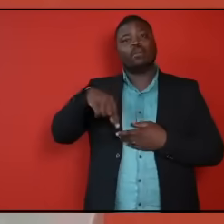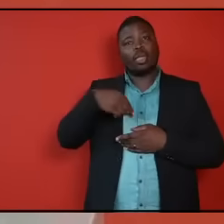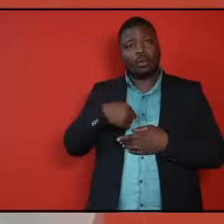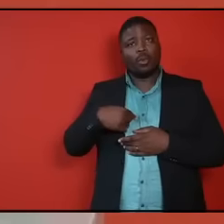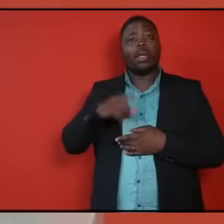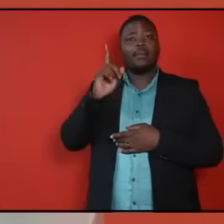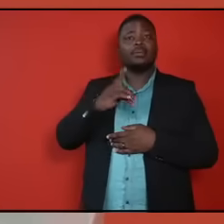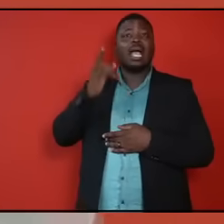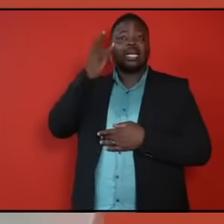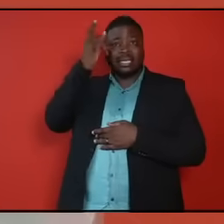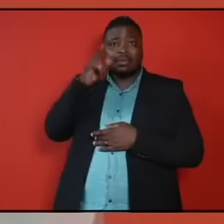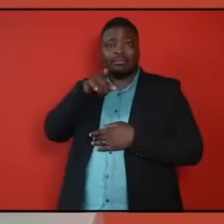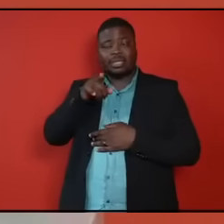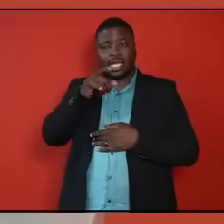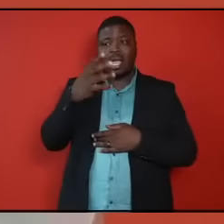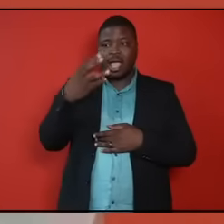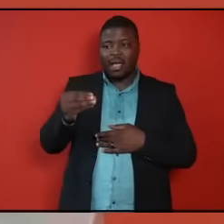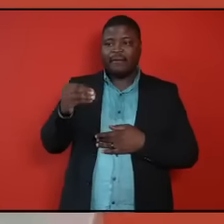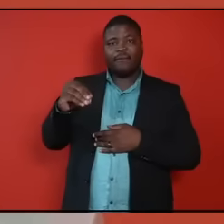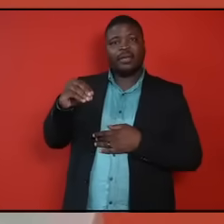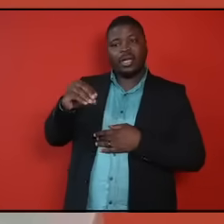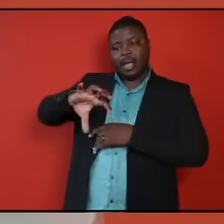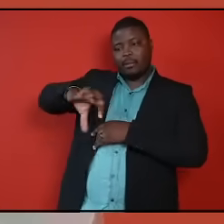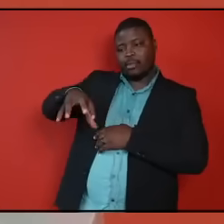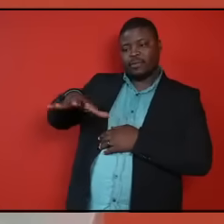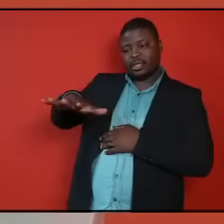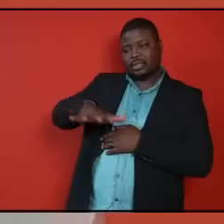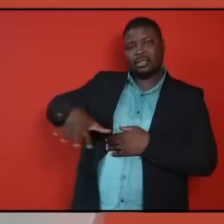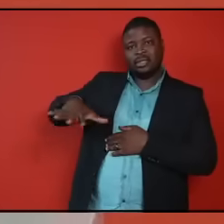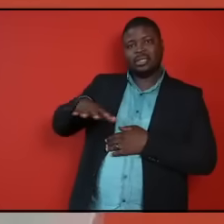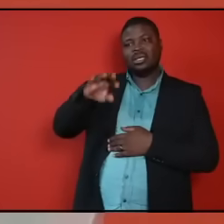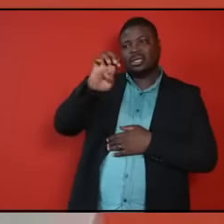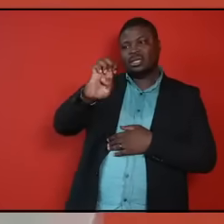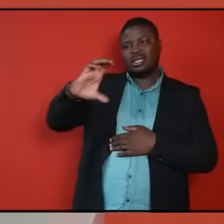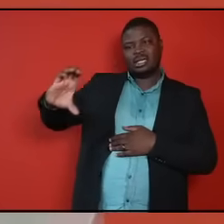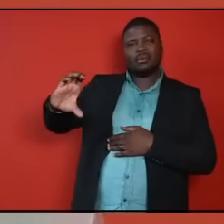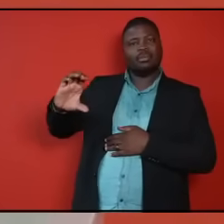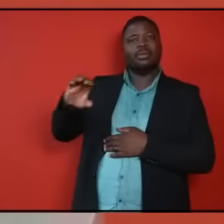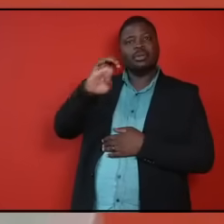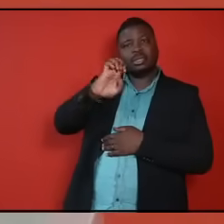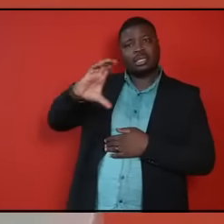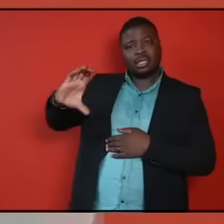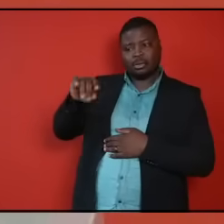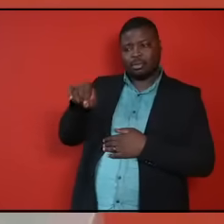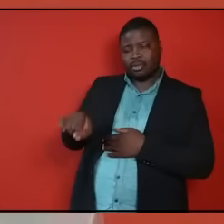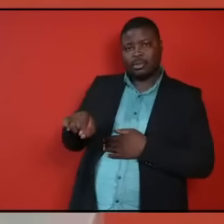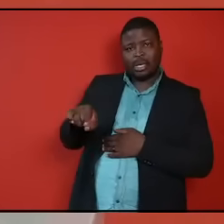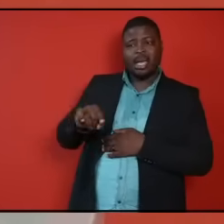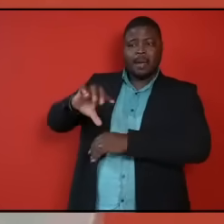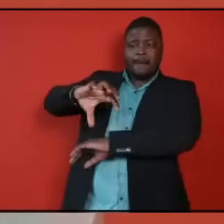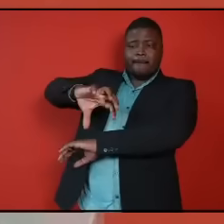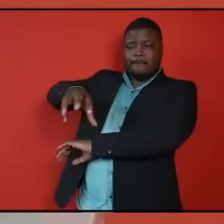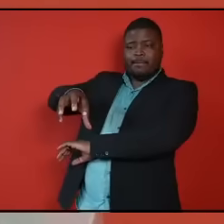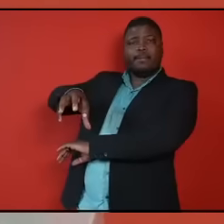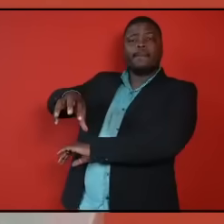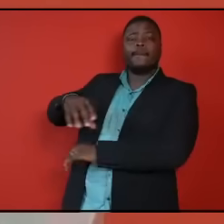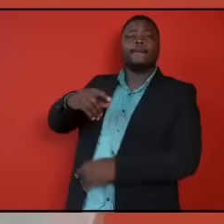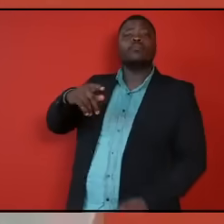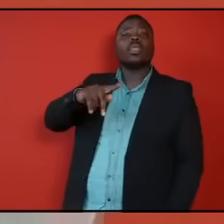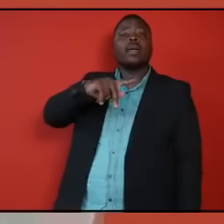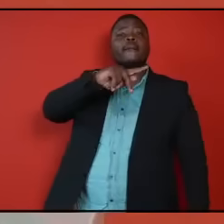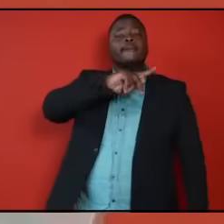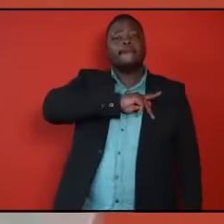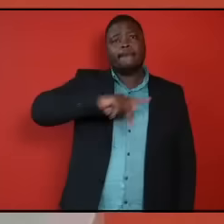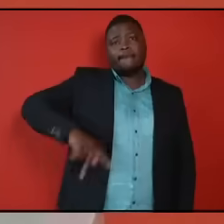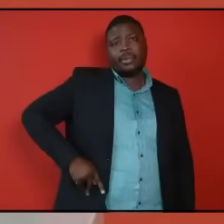called Eastern Cape, where the premier of a province that is killing children